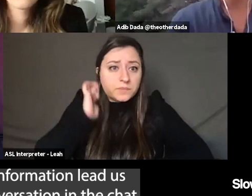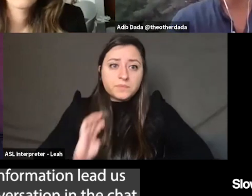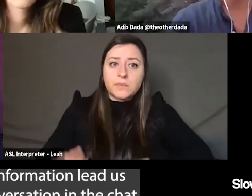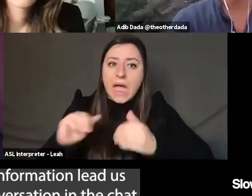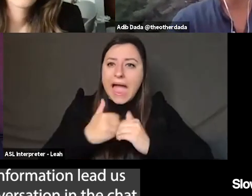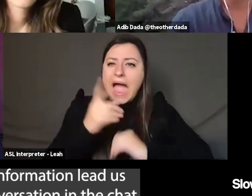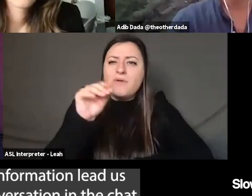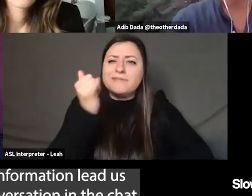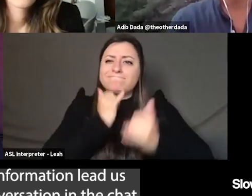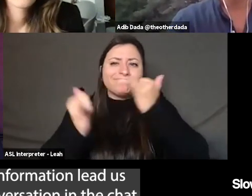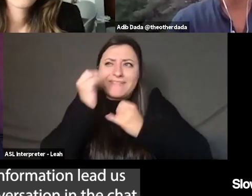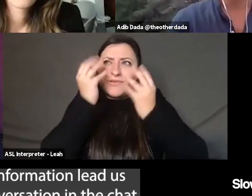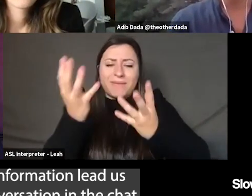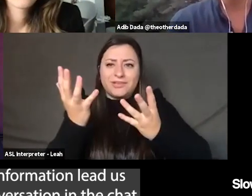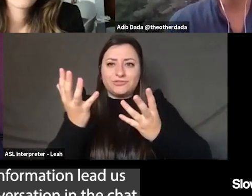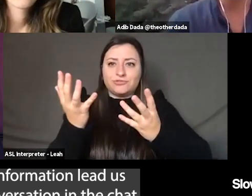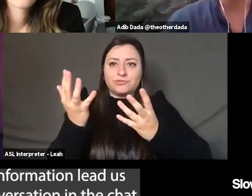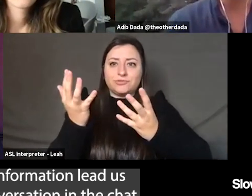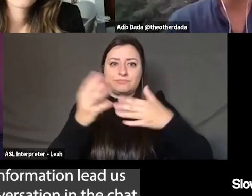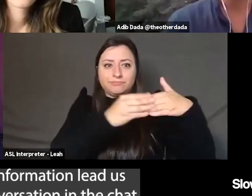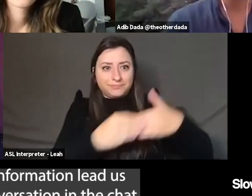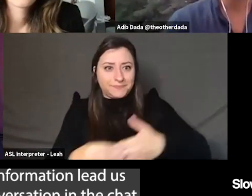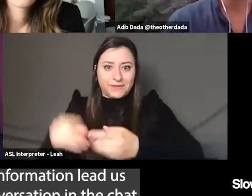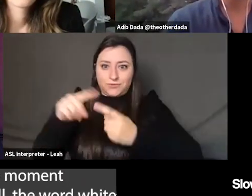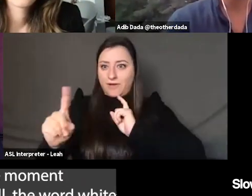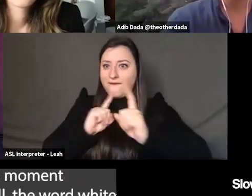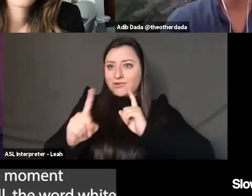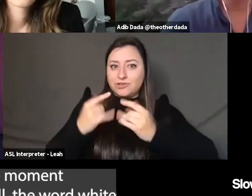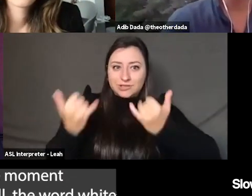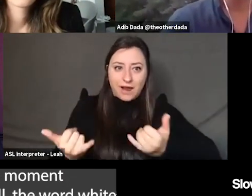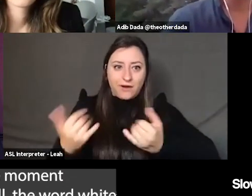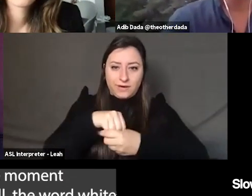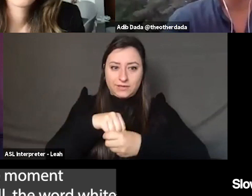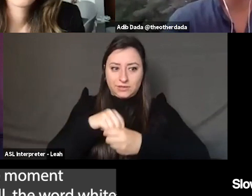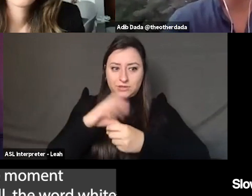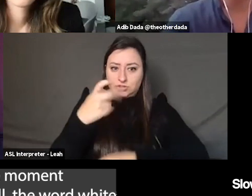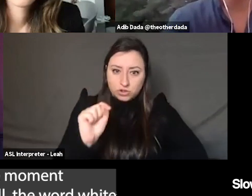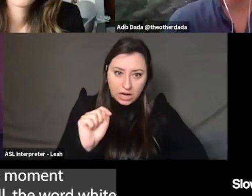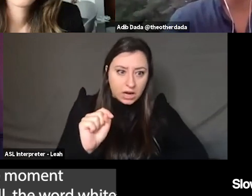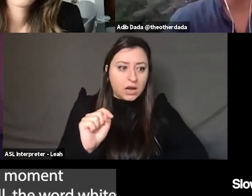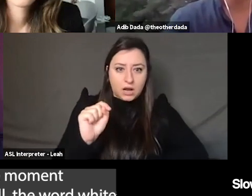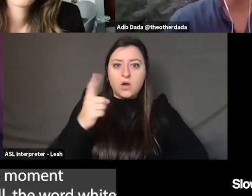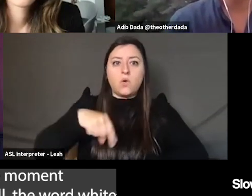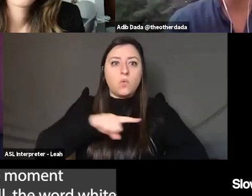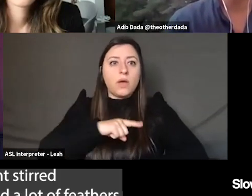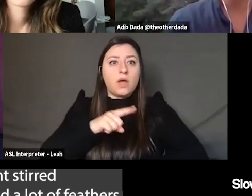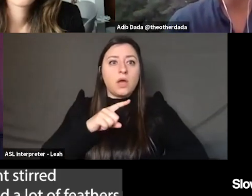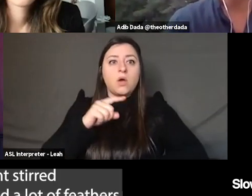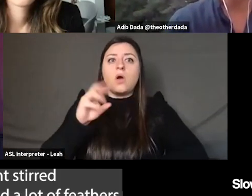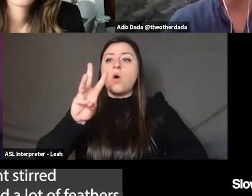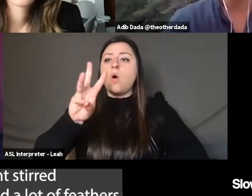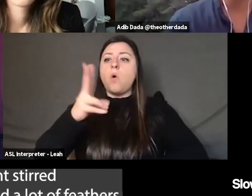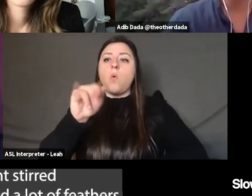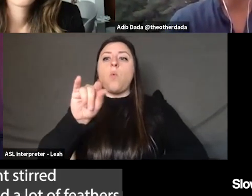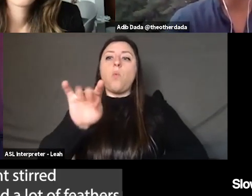the misinformation lead us to some of the conversation in the chat as at the moment, where first of all, the word white